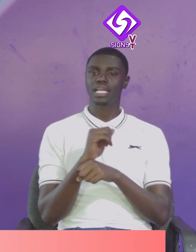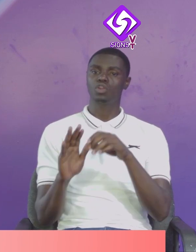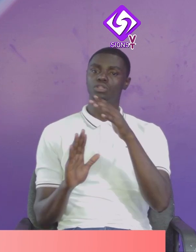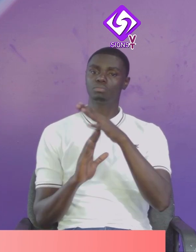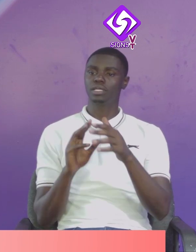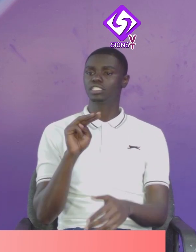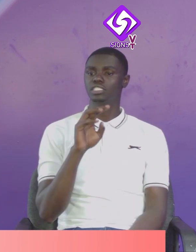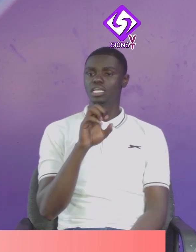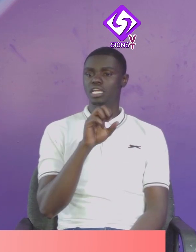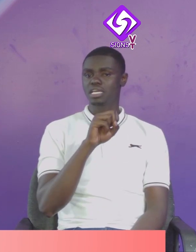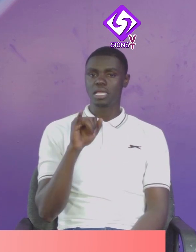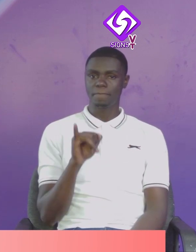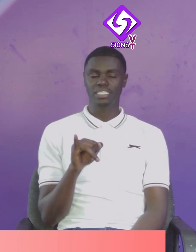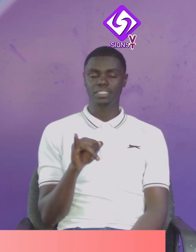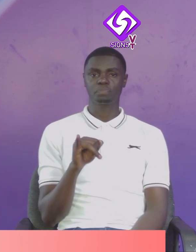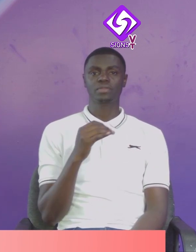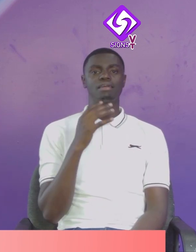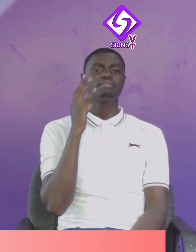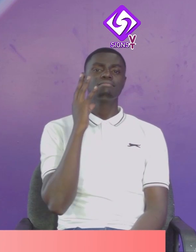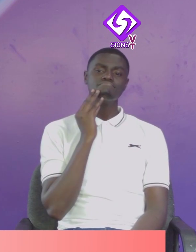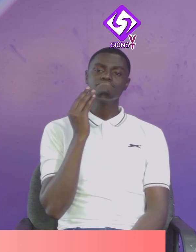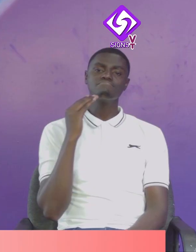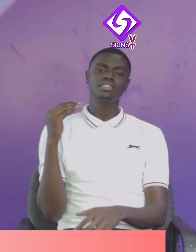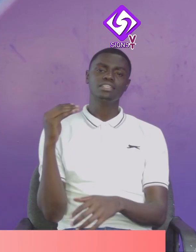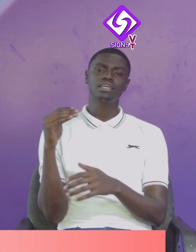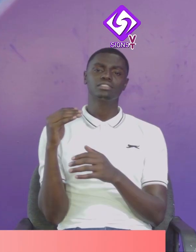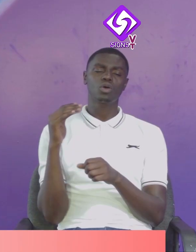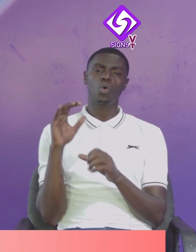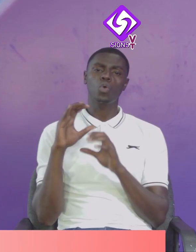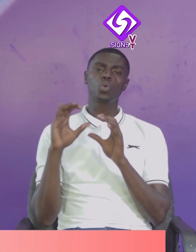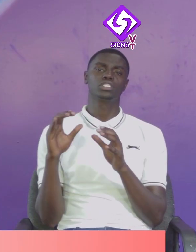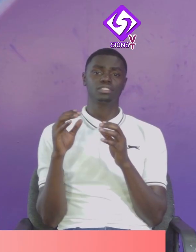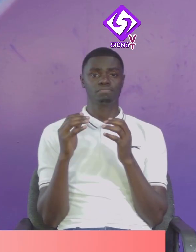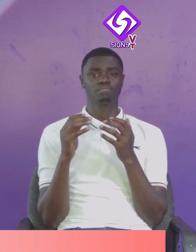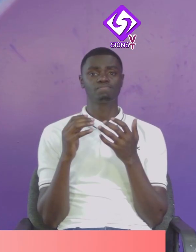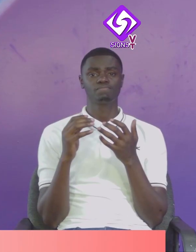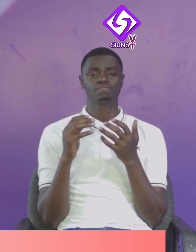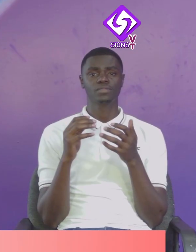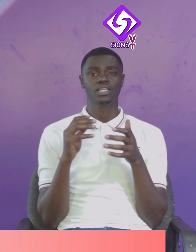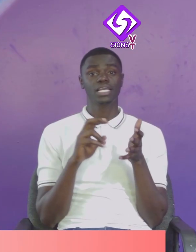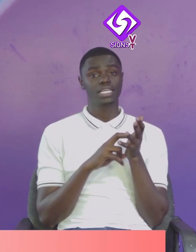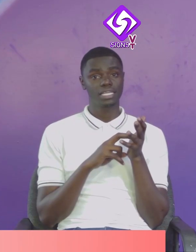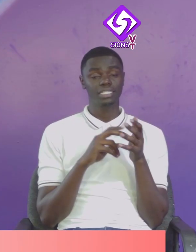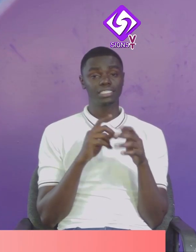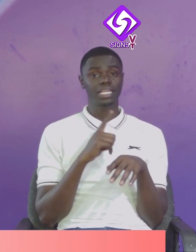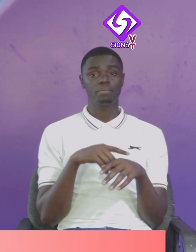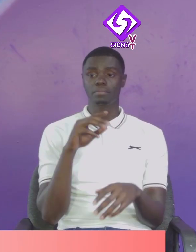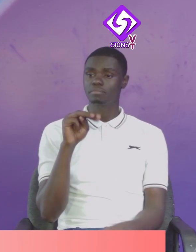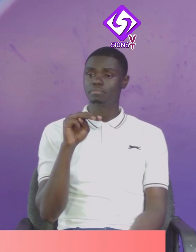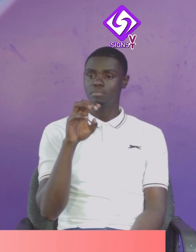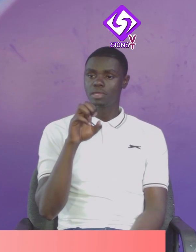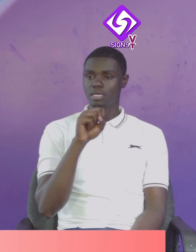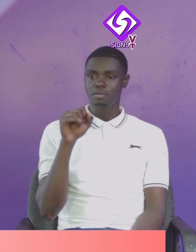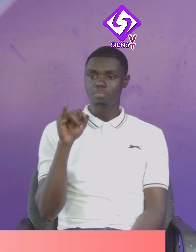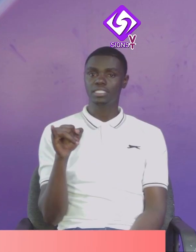the likes of Pep Guardiola, they are experienced coaches. Very experienced. And when they tell you something like that, it that means is when Messi is in the squad,